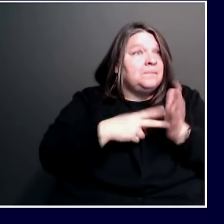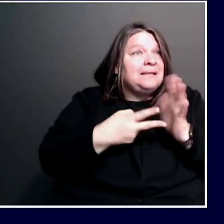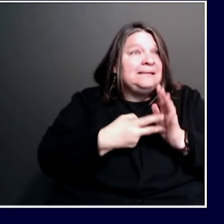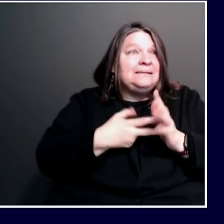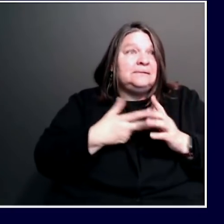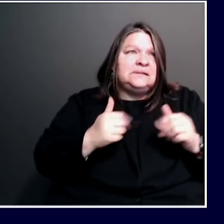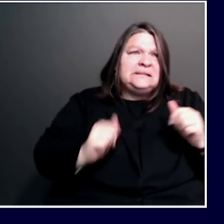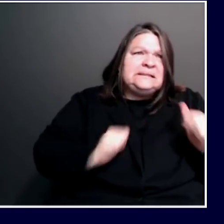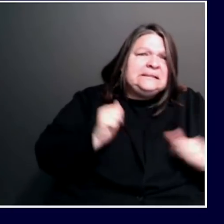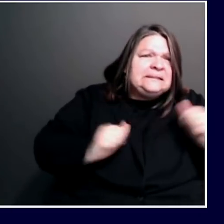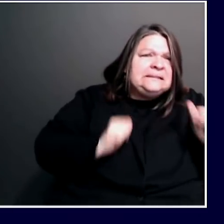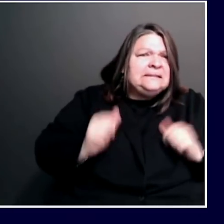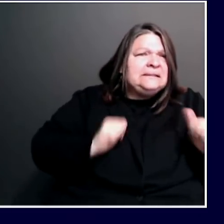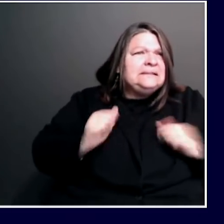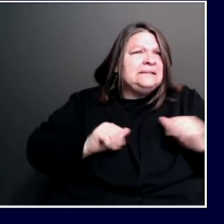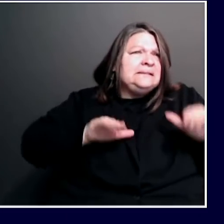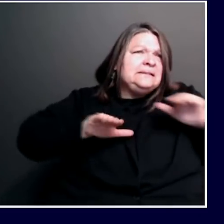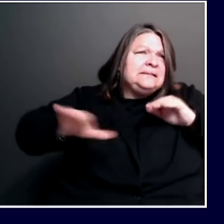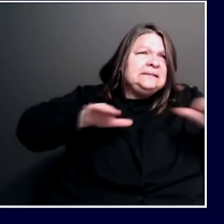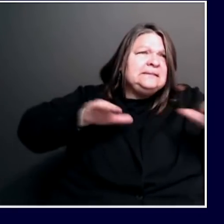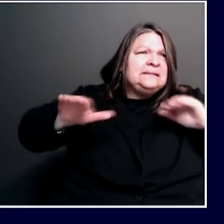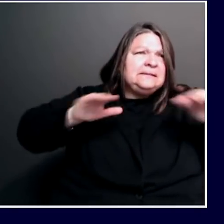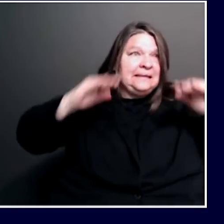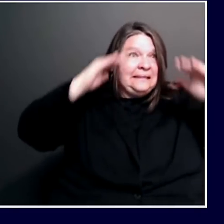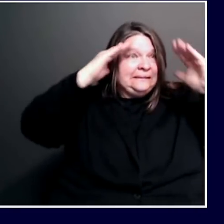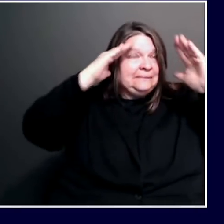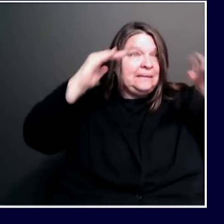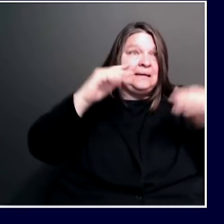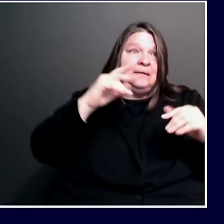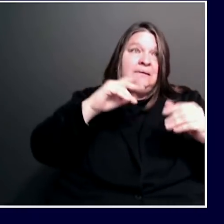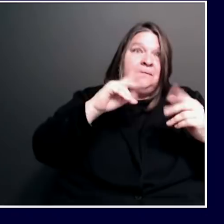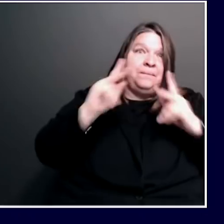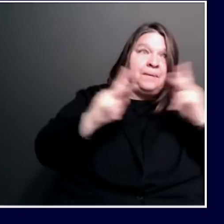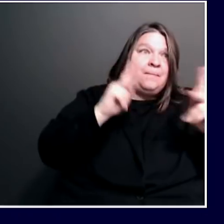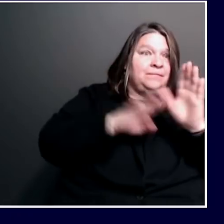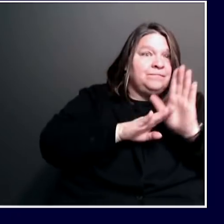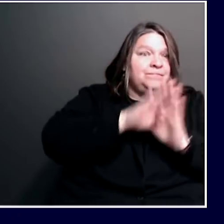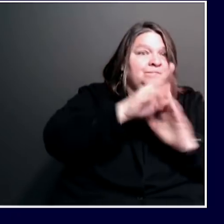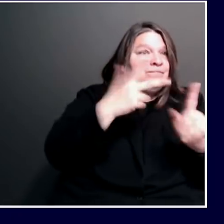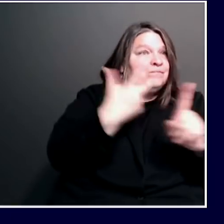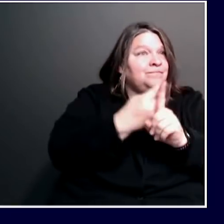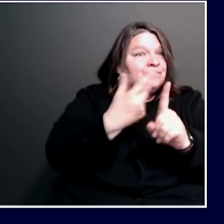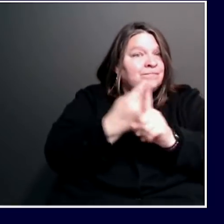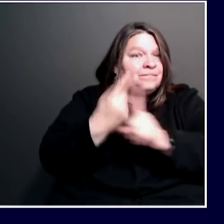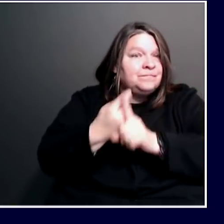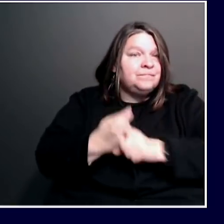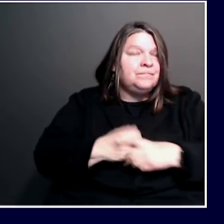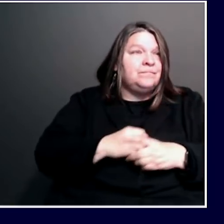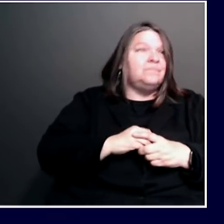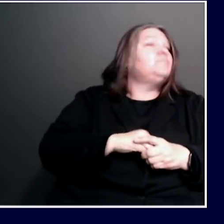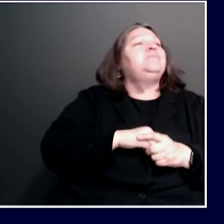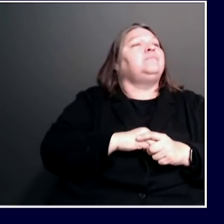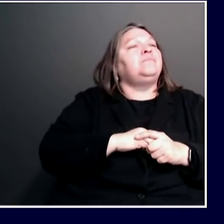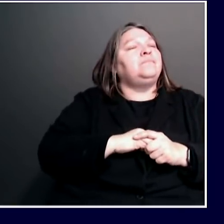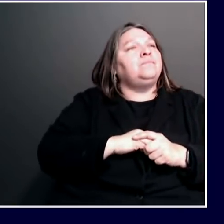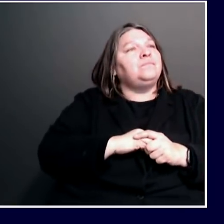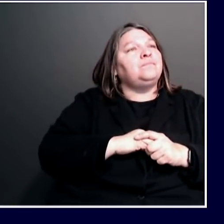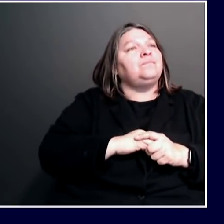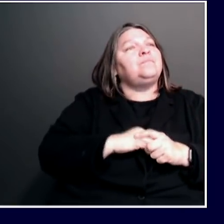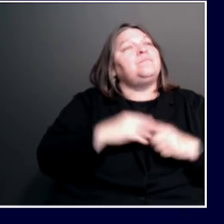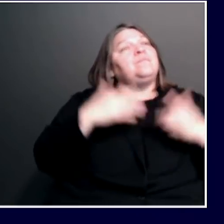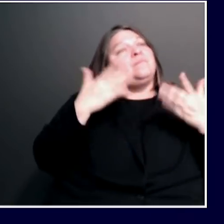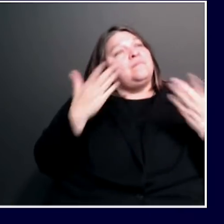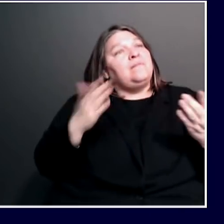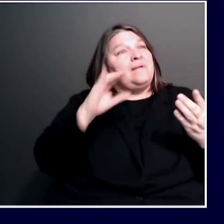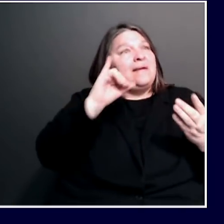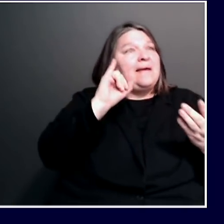any kind of bump? How do we prepare for that if there is one? Well, if there is a resurgence in interest now that the Moderna vaccine